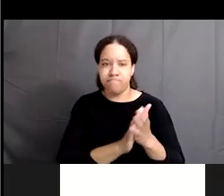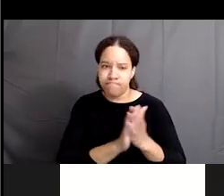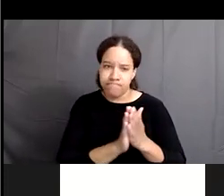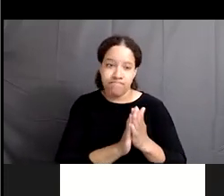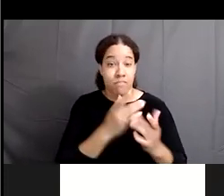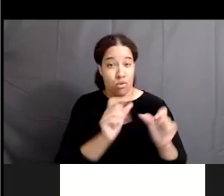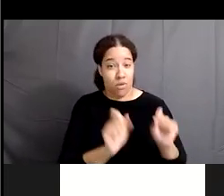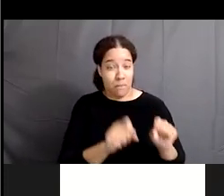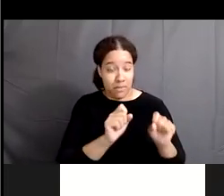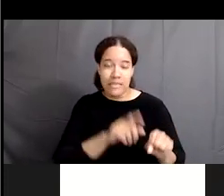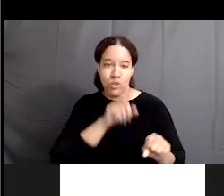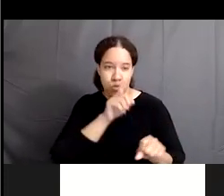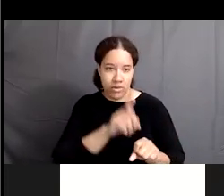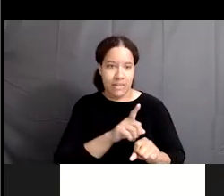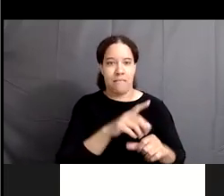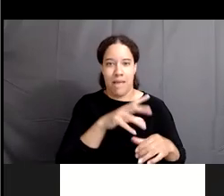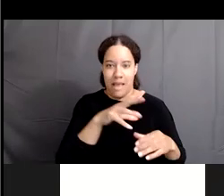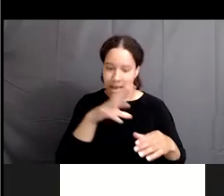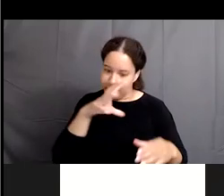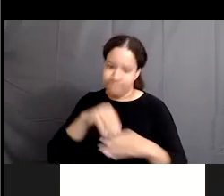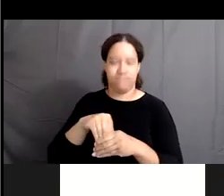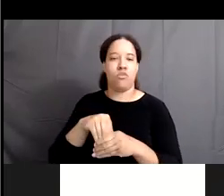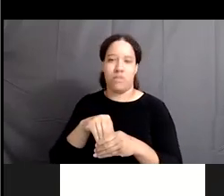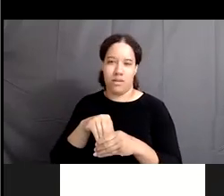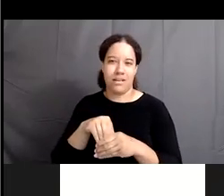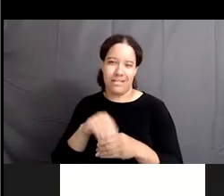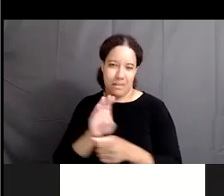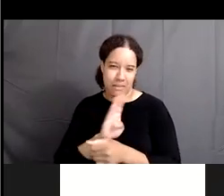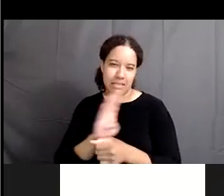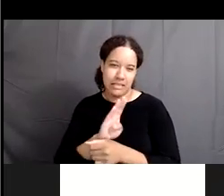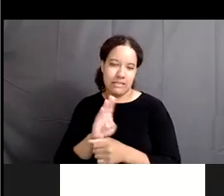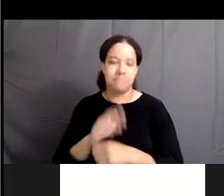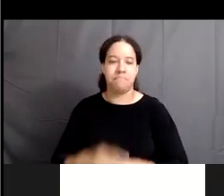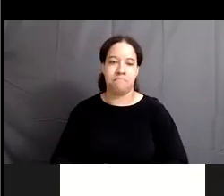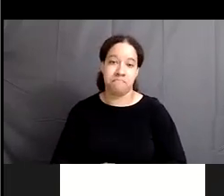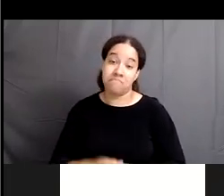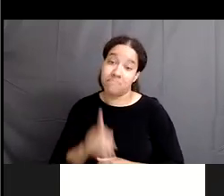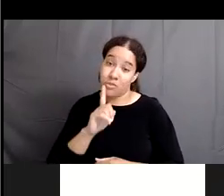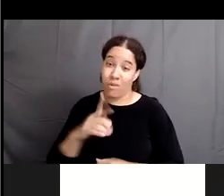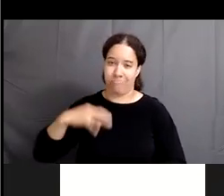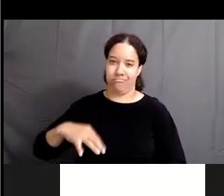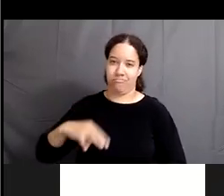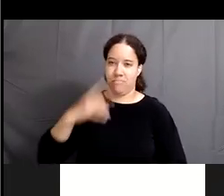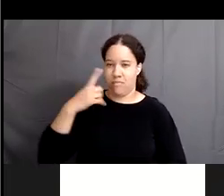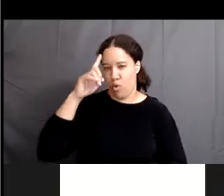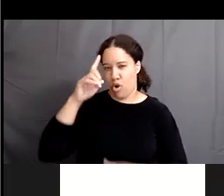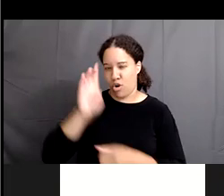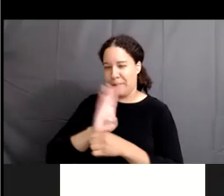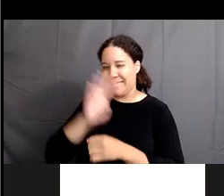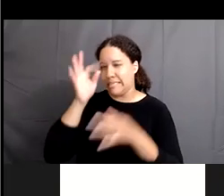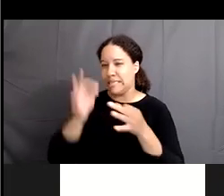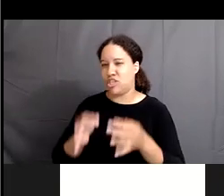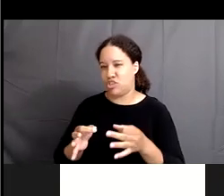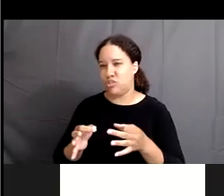be inside and functioning within the business gives them quite a lot of perspective that is useful for making decisions. And then again, they have